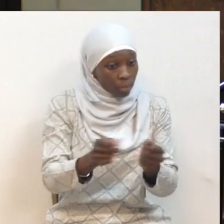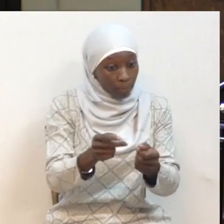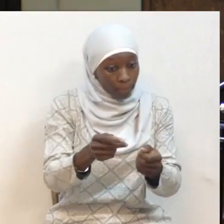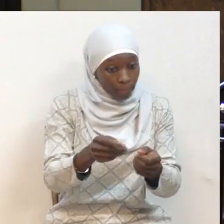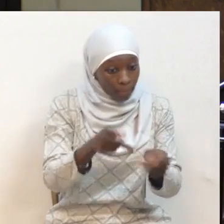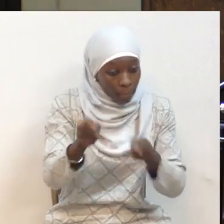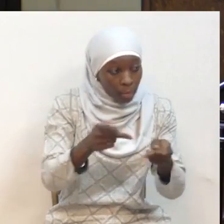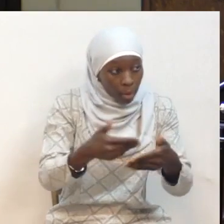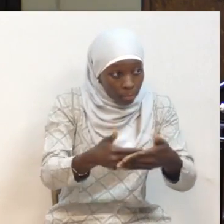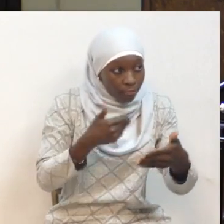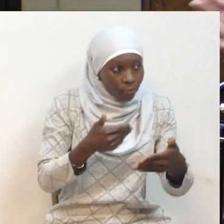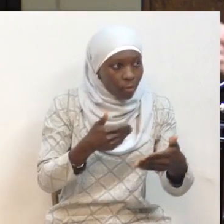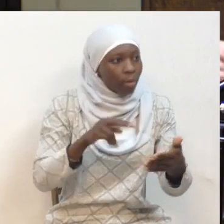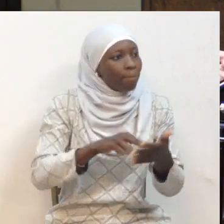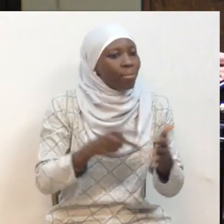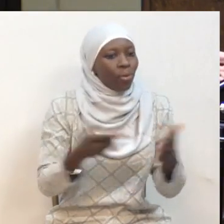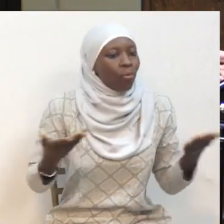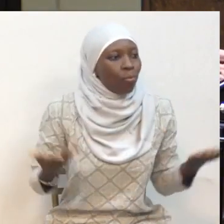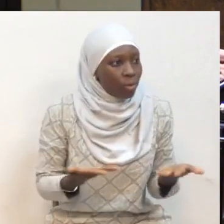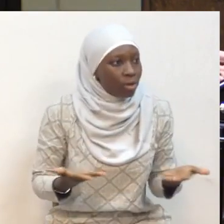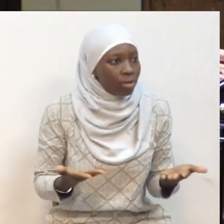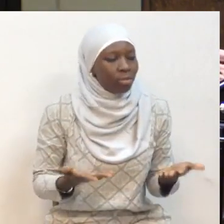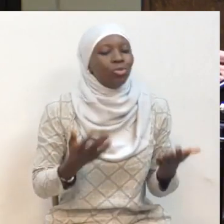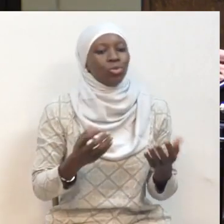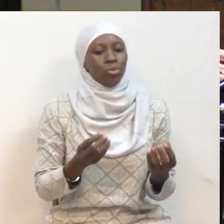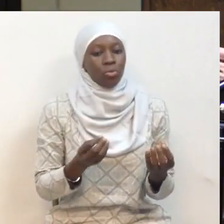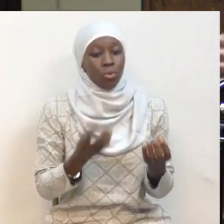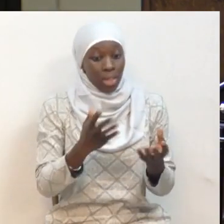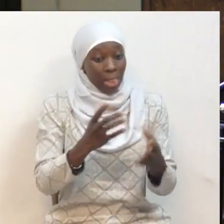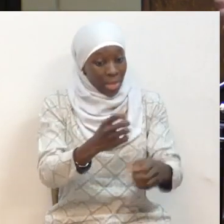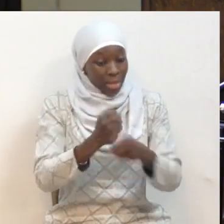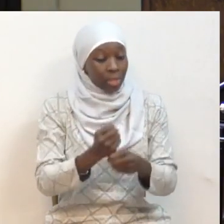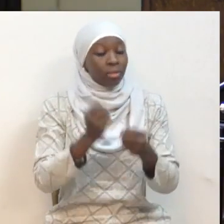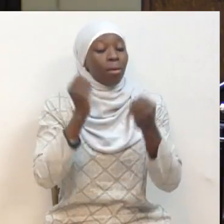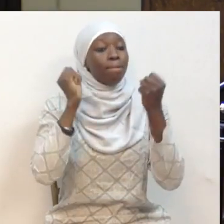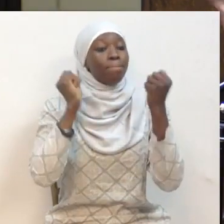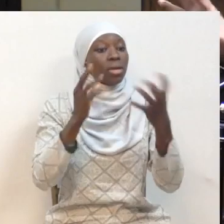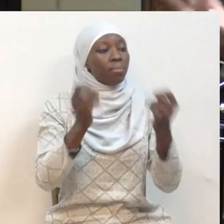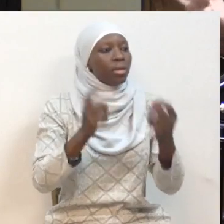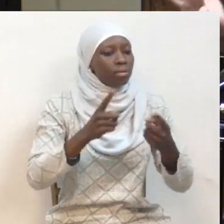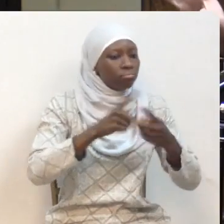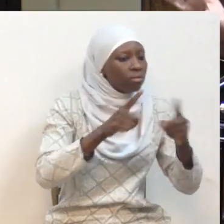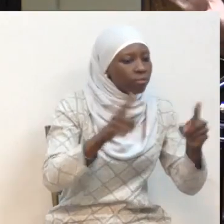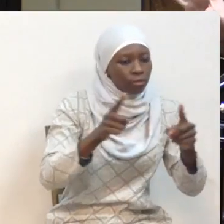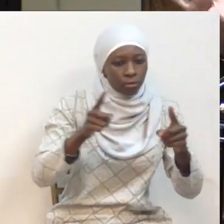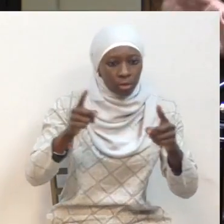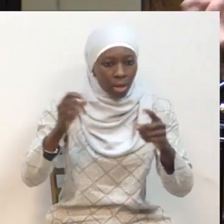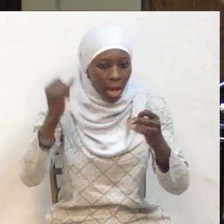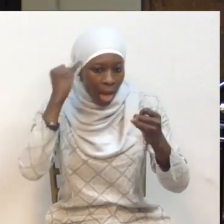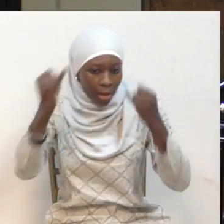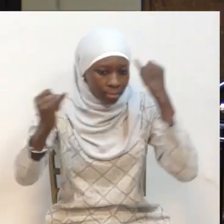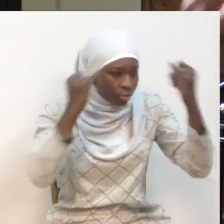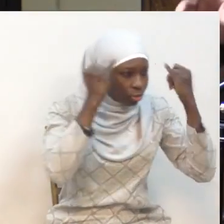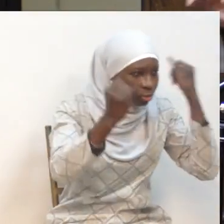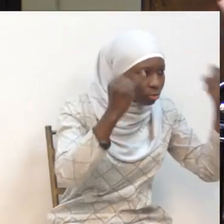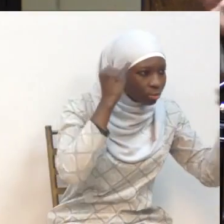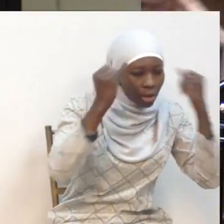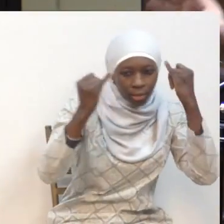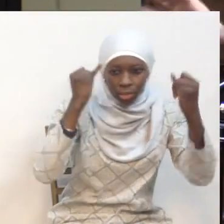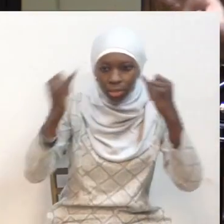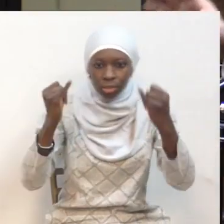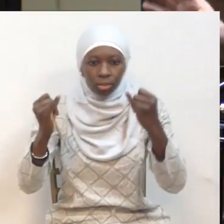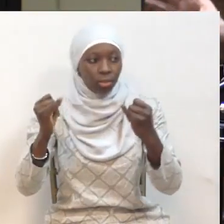from people with varieties of backgrounds, which means each one is looking for an aspect either to protect